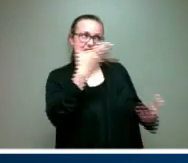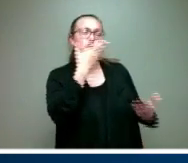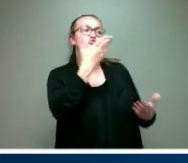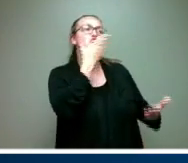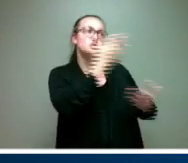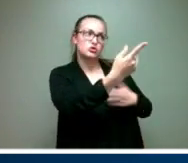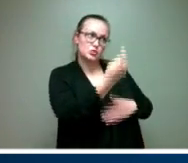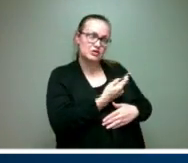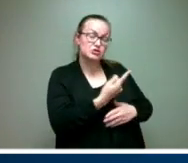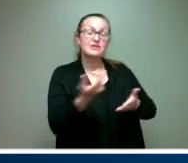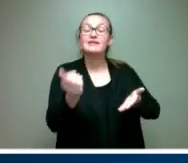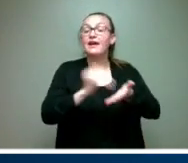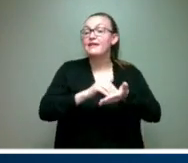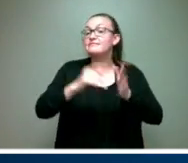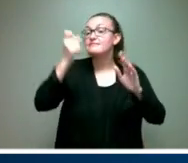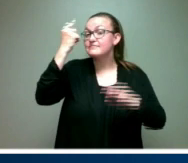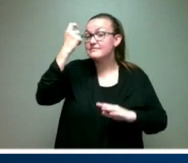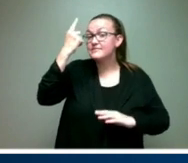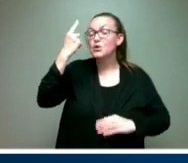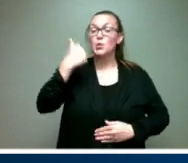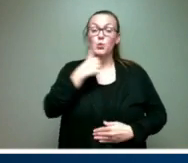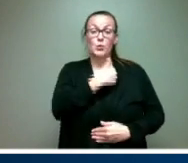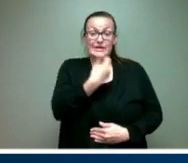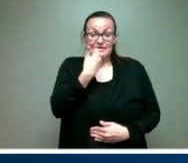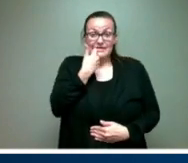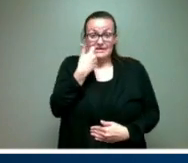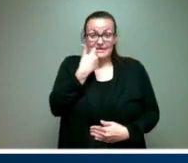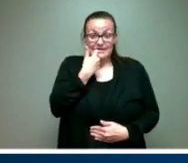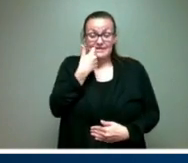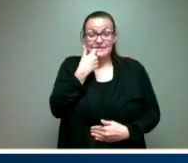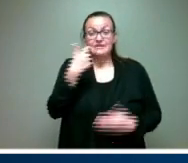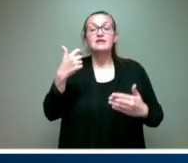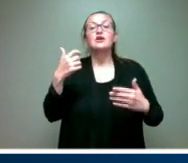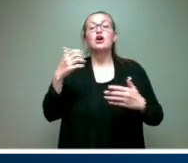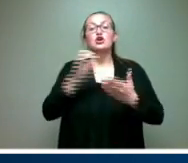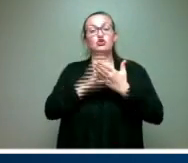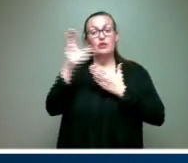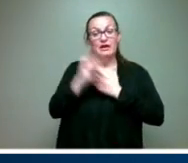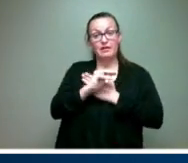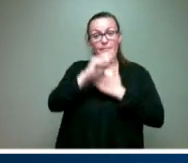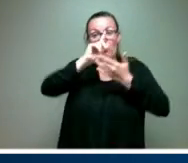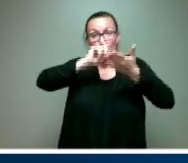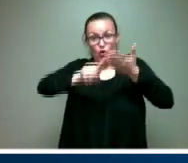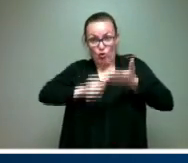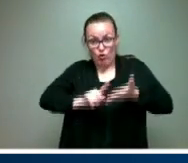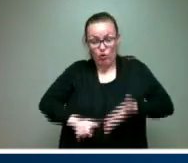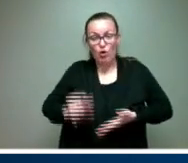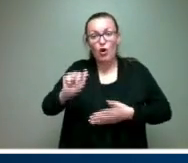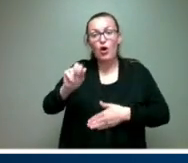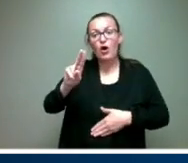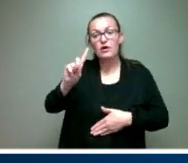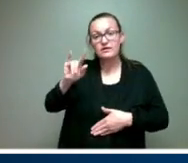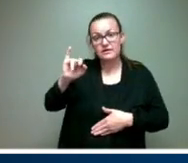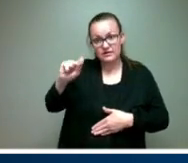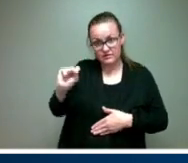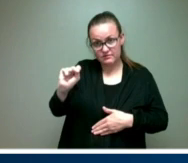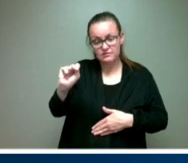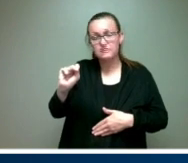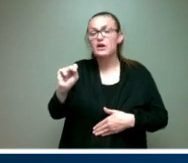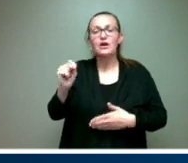did a curriculum audit, right? We had Phi Delta Kappa come in to do a curriculum audit just on what our